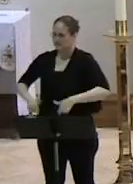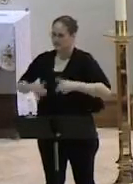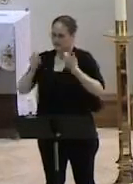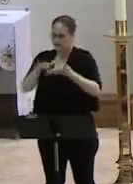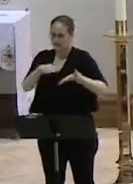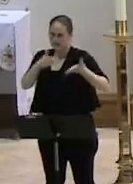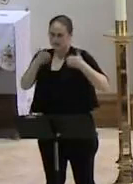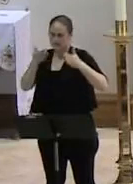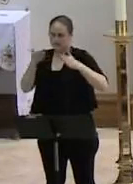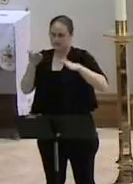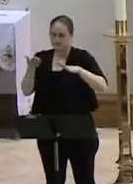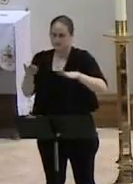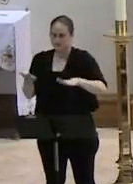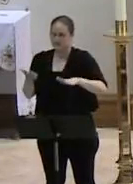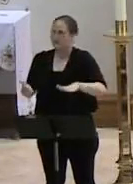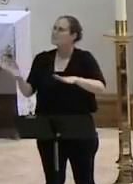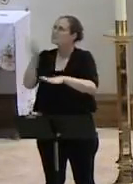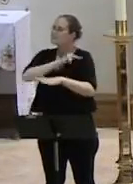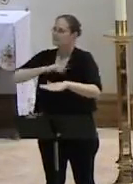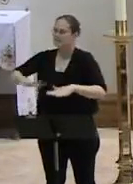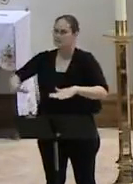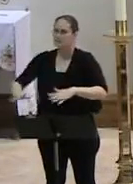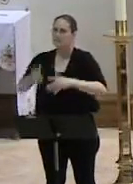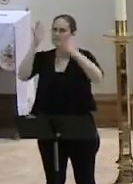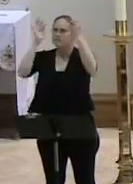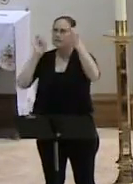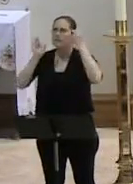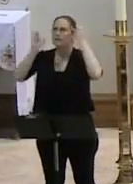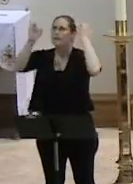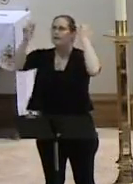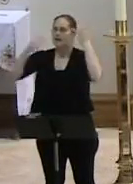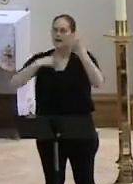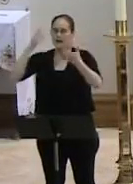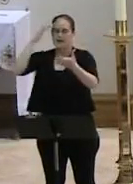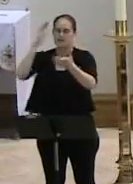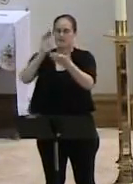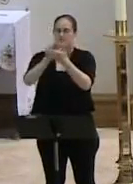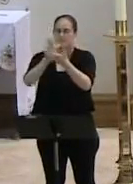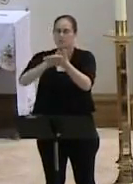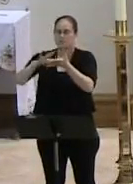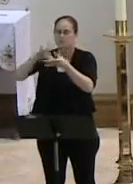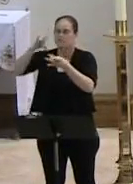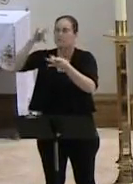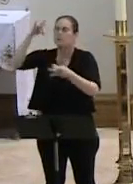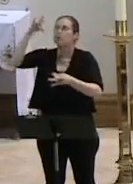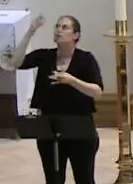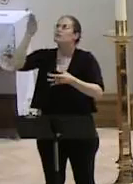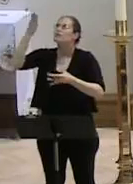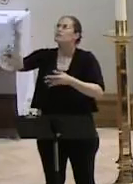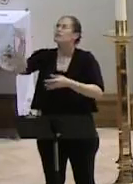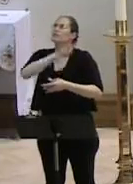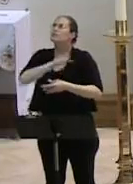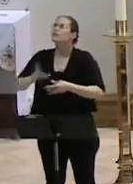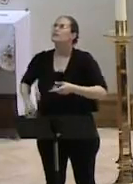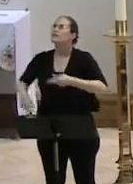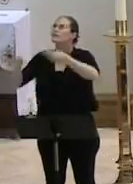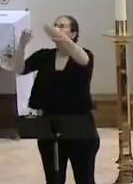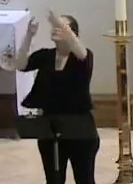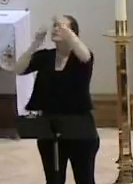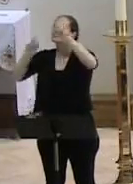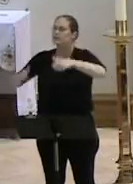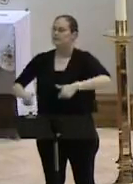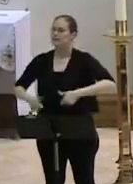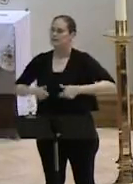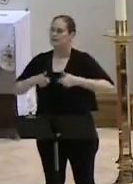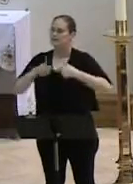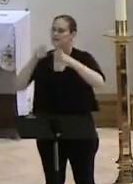dead, and his kingdom will have no end. I believe in the Holy Spirit, the Lord, the giver of life, who